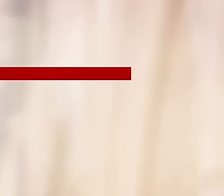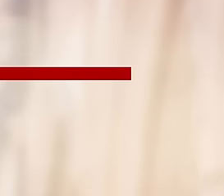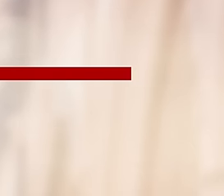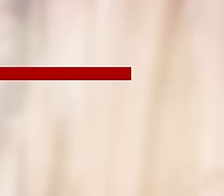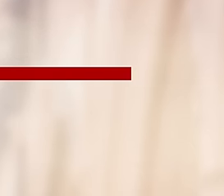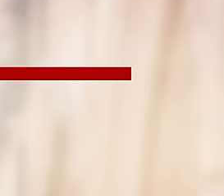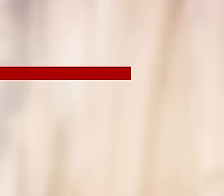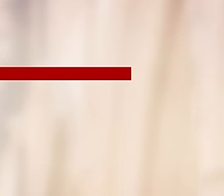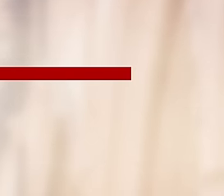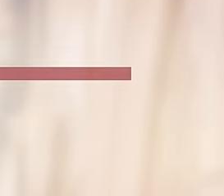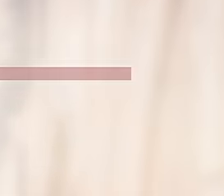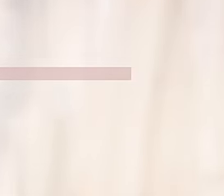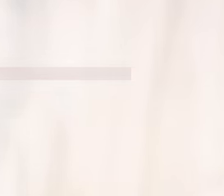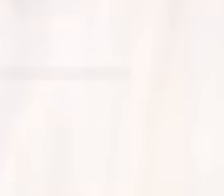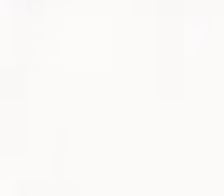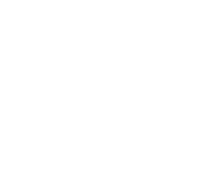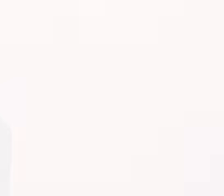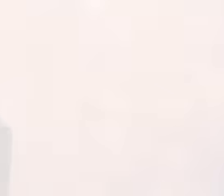the